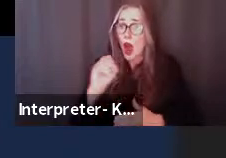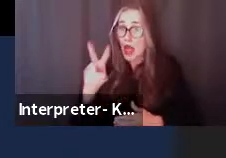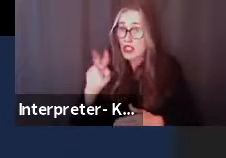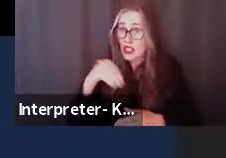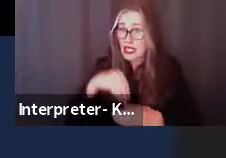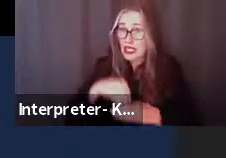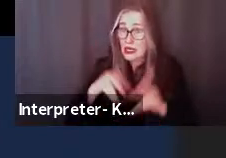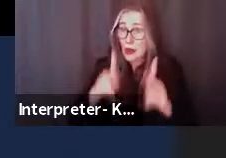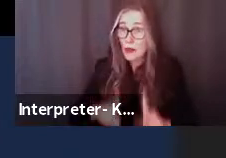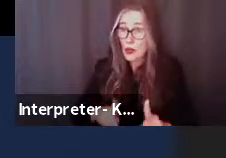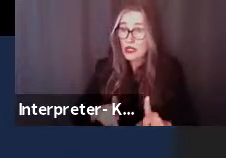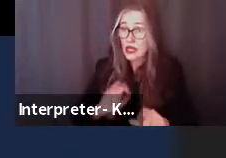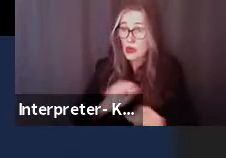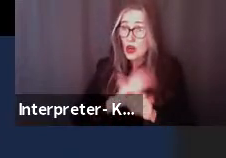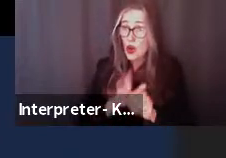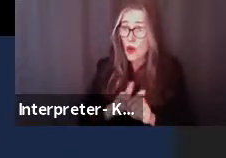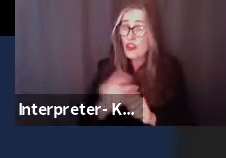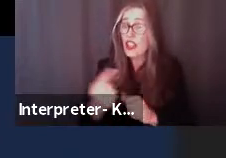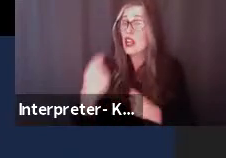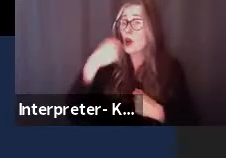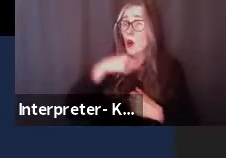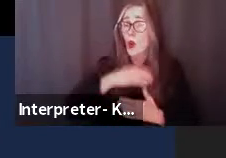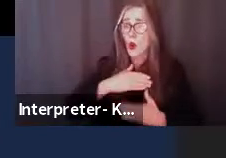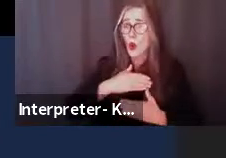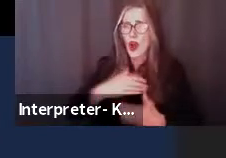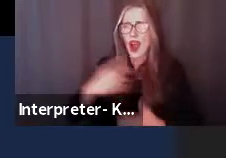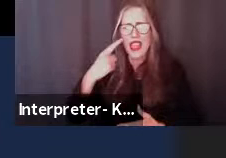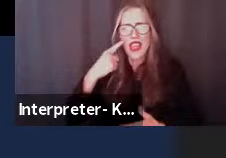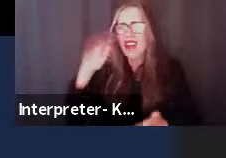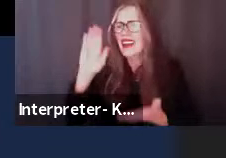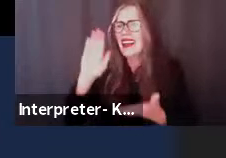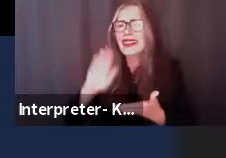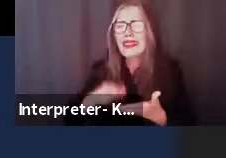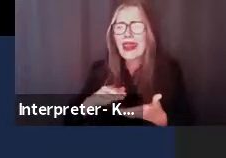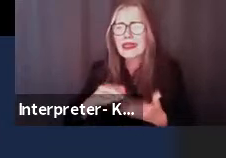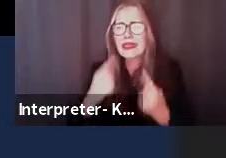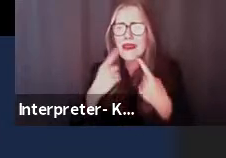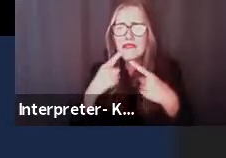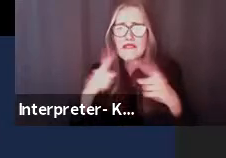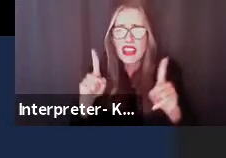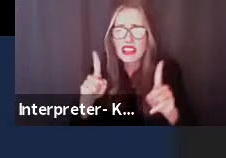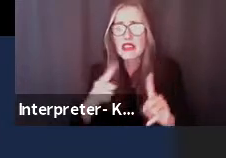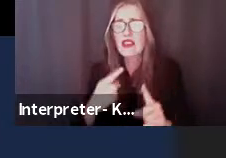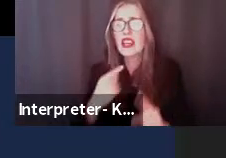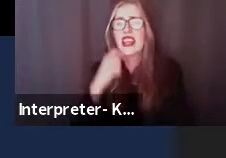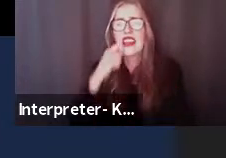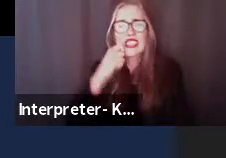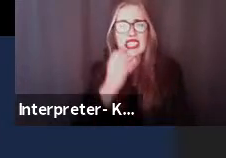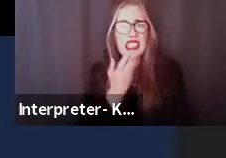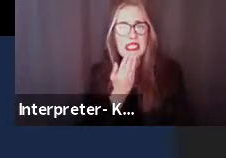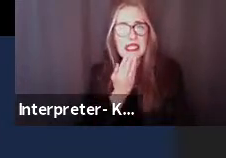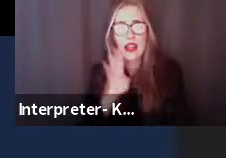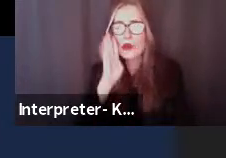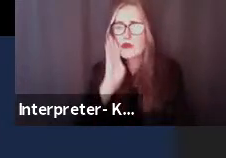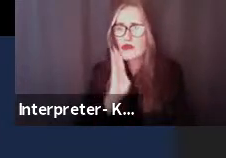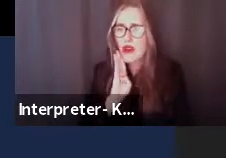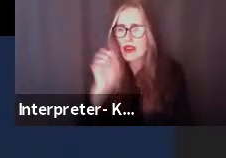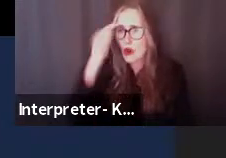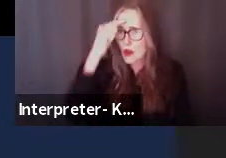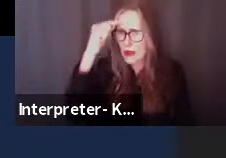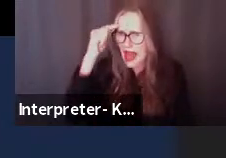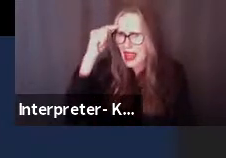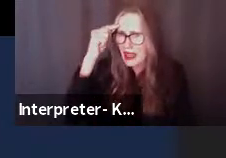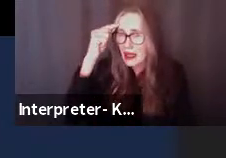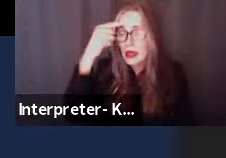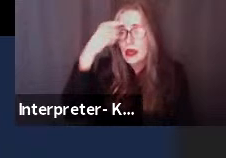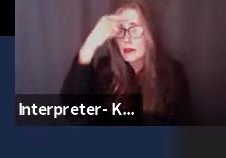which they are less effective as medical device on black and brown skin in part because during their development they were not